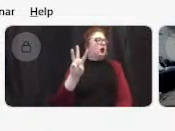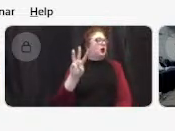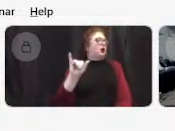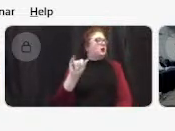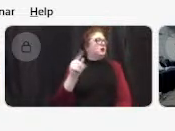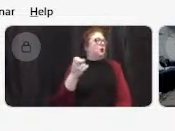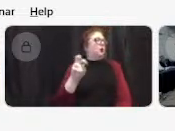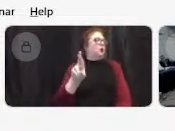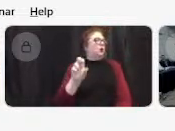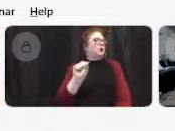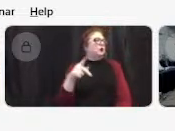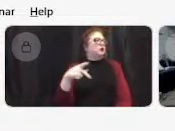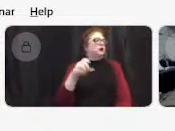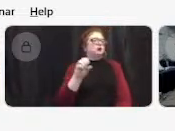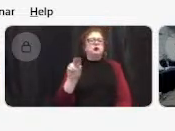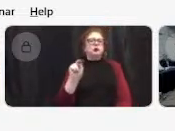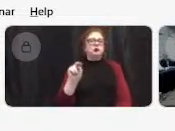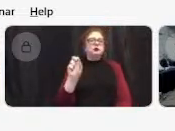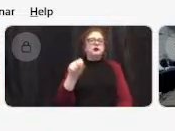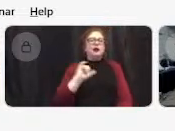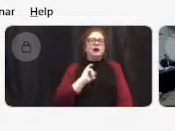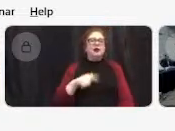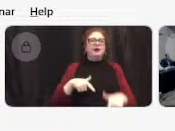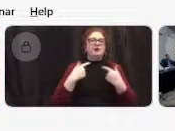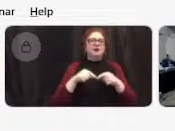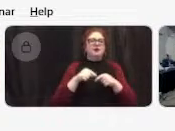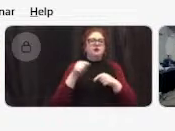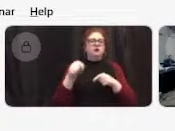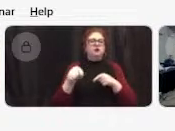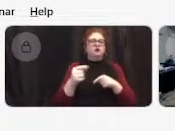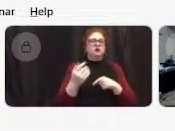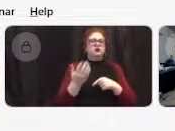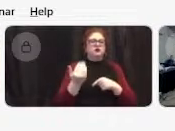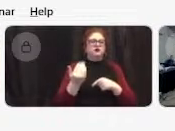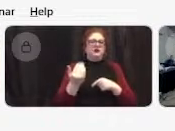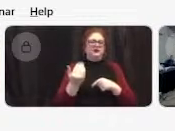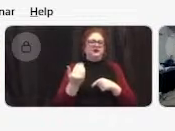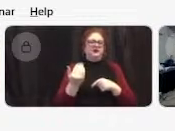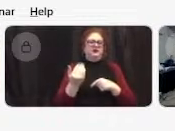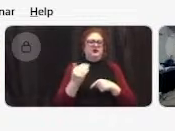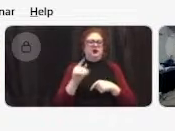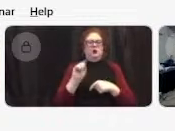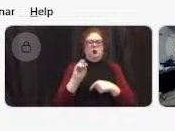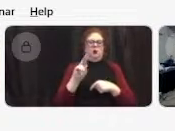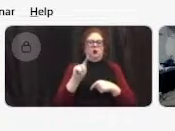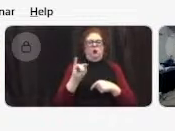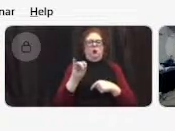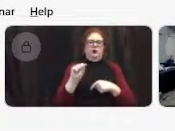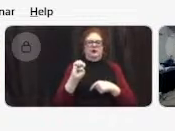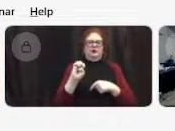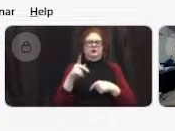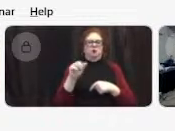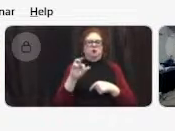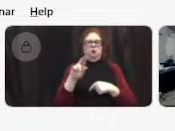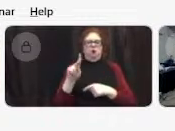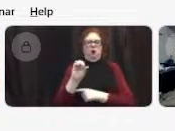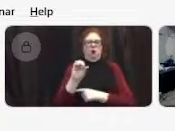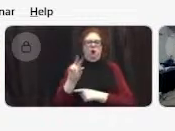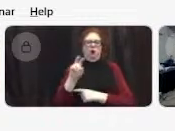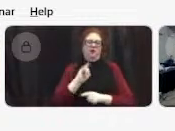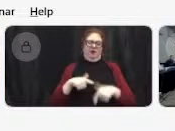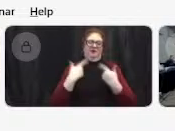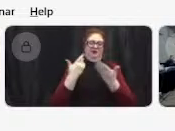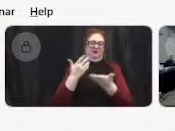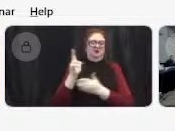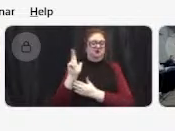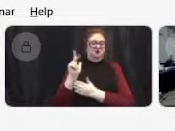Hi, I'm Kevin Witherspoon. I live across the street at number 15 Tortoise Park Cove. I've been a resident for 23 years or so on that